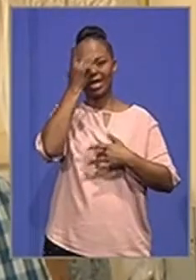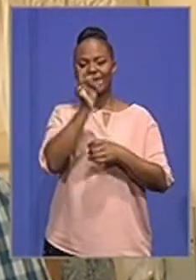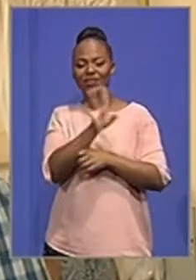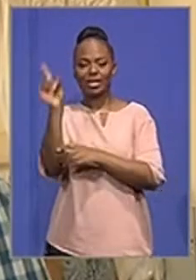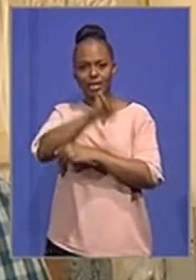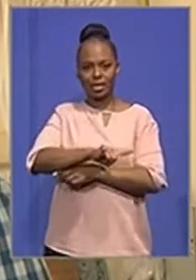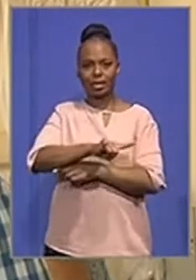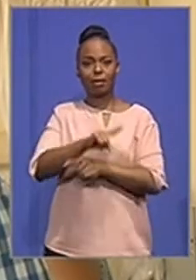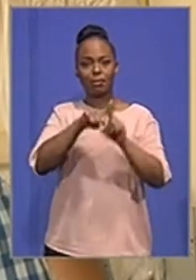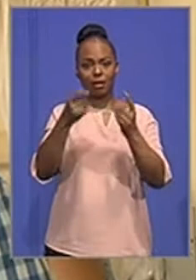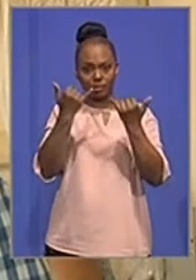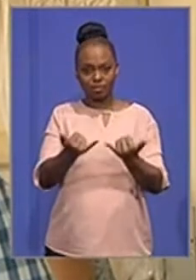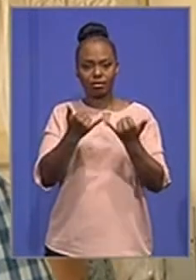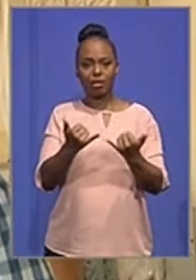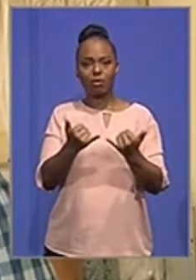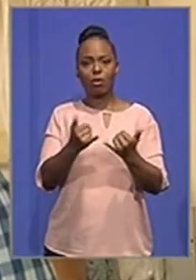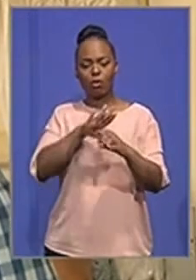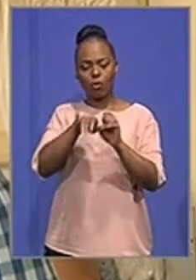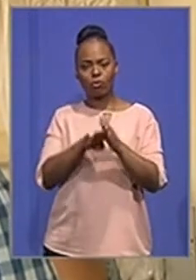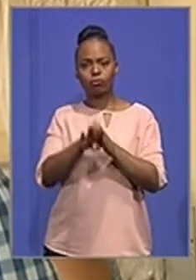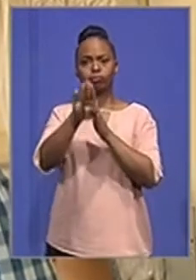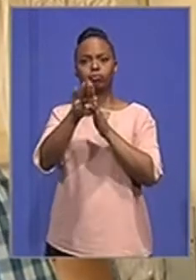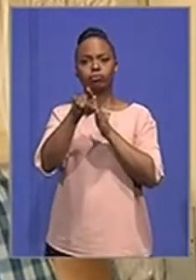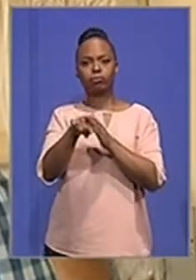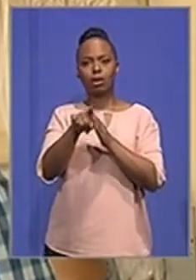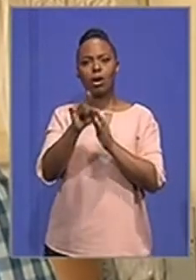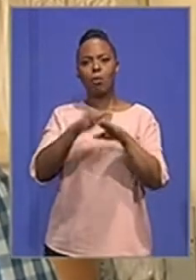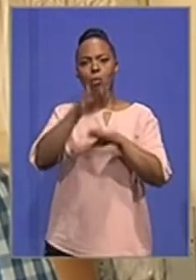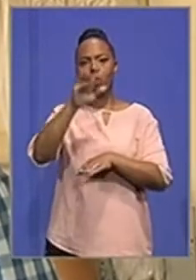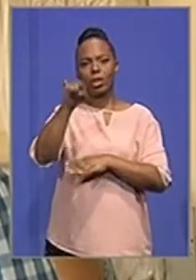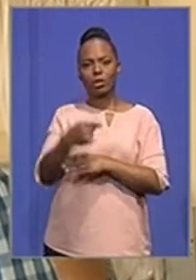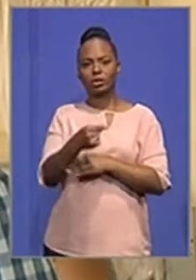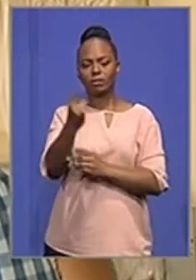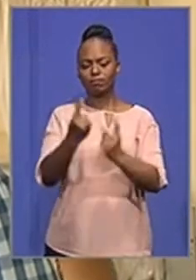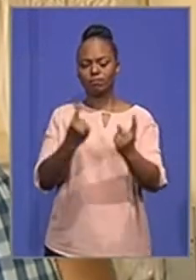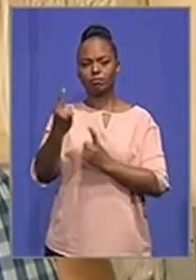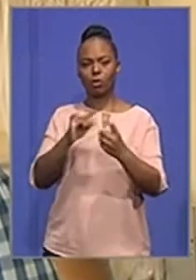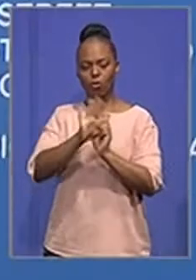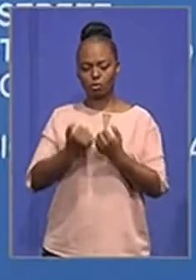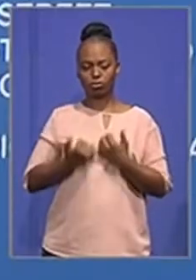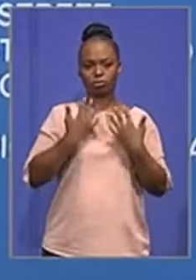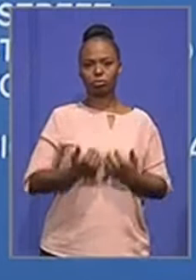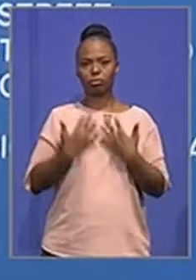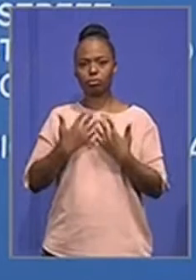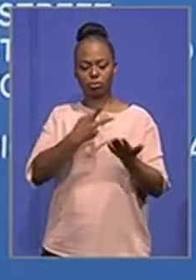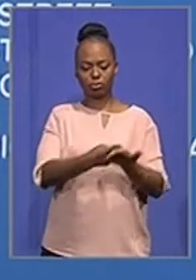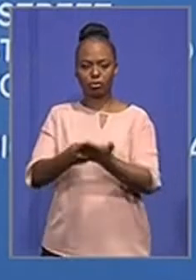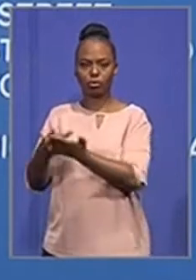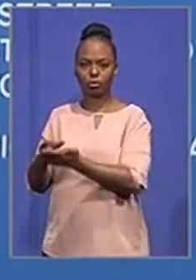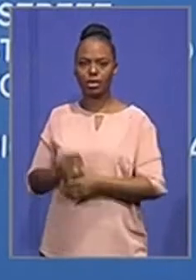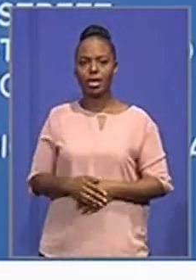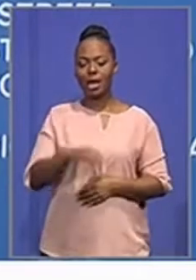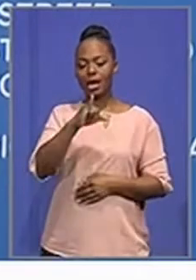But in this wave, we have patients, more than 1,000 patients diagnosed on a daily basis. The ICU is really under